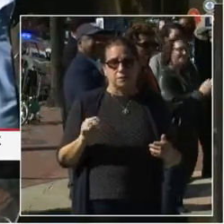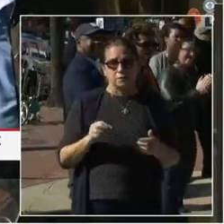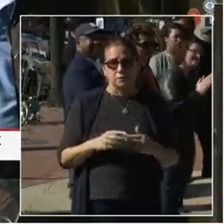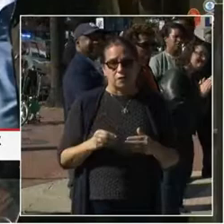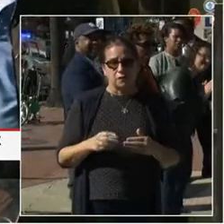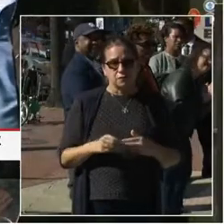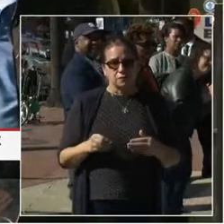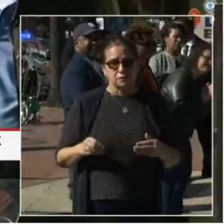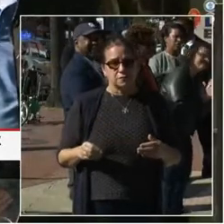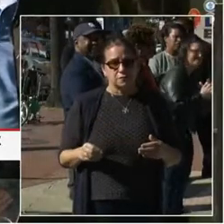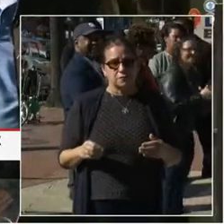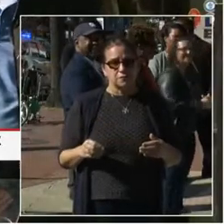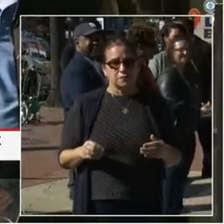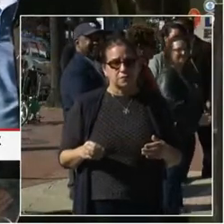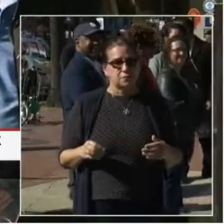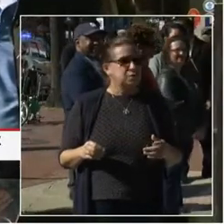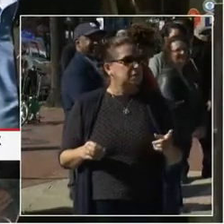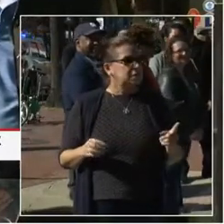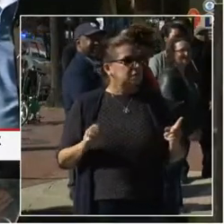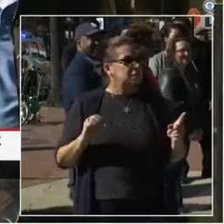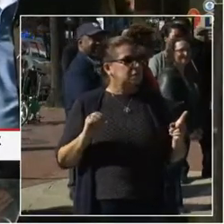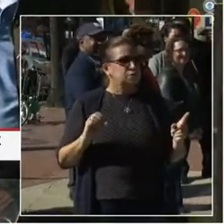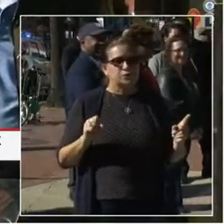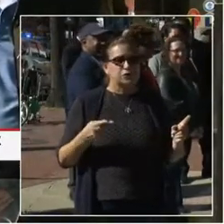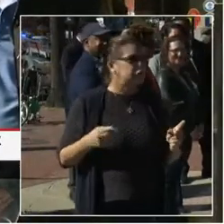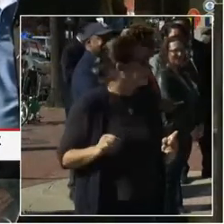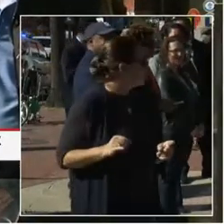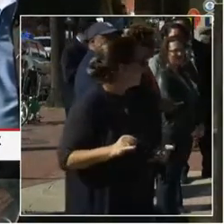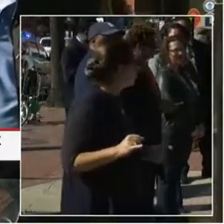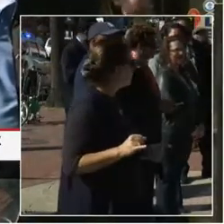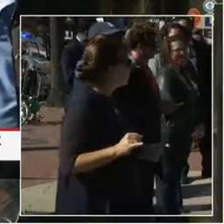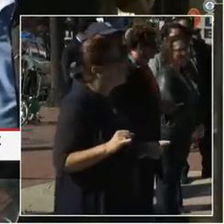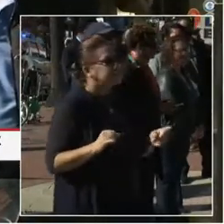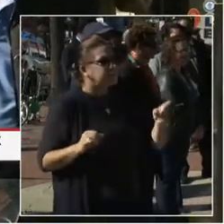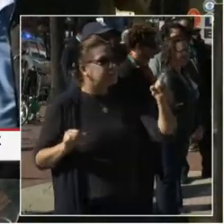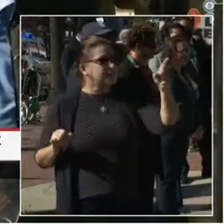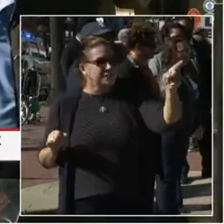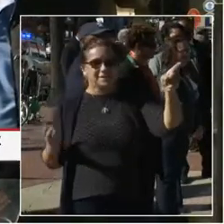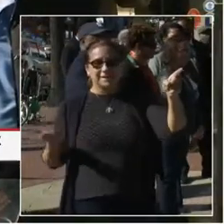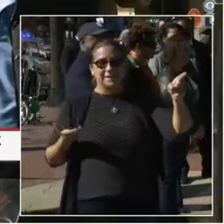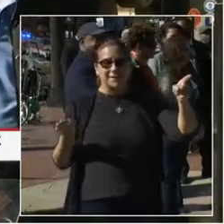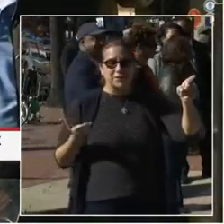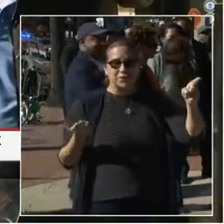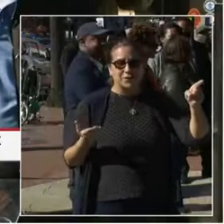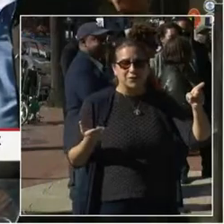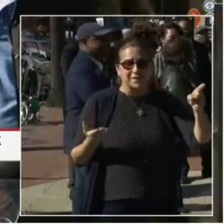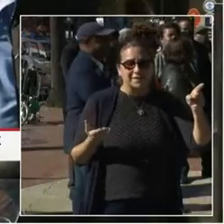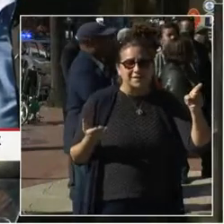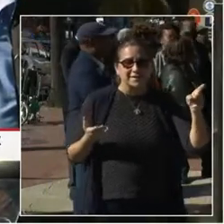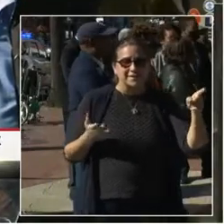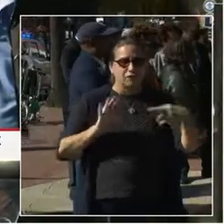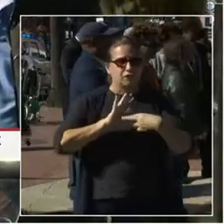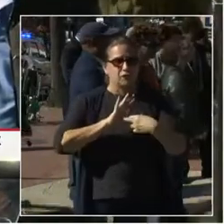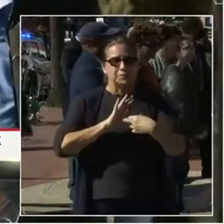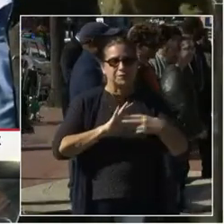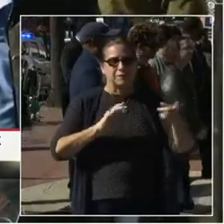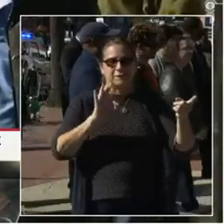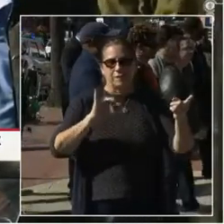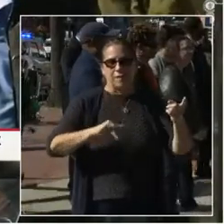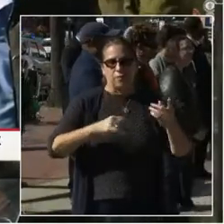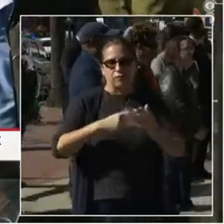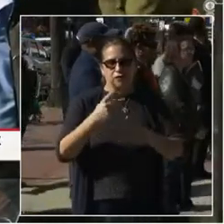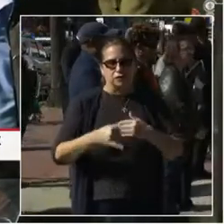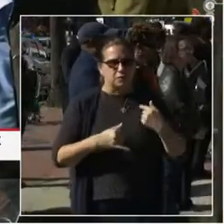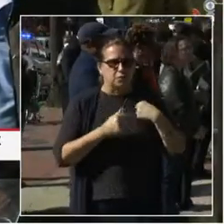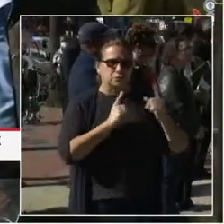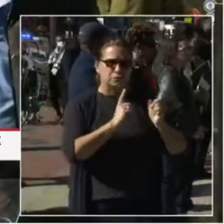there. They're opening up the fund again today in order to accept applications to create even more food access points in Wards